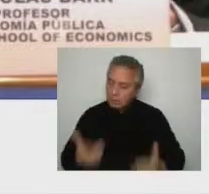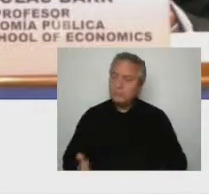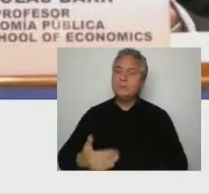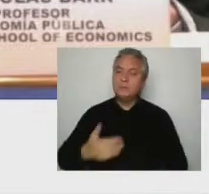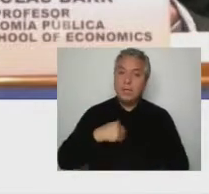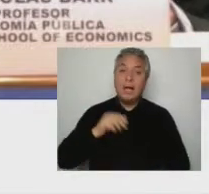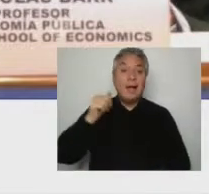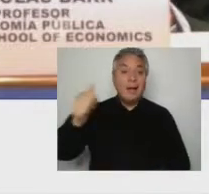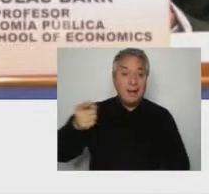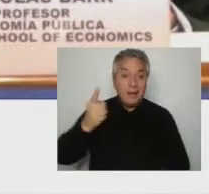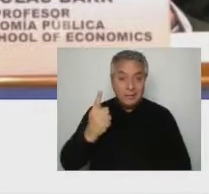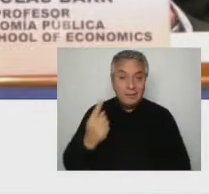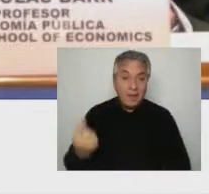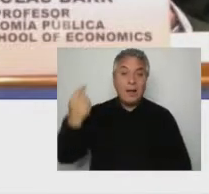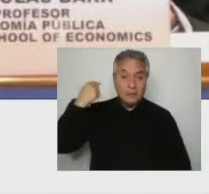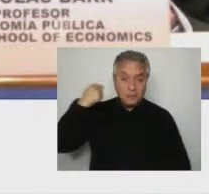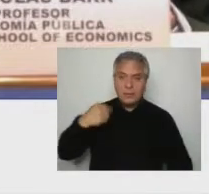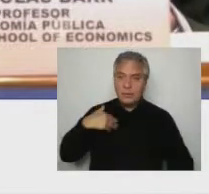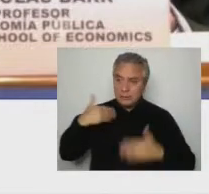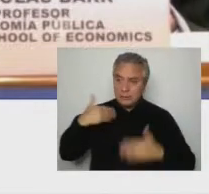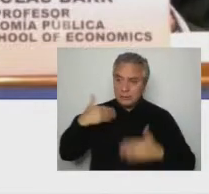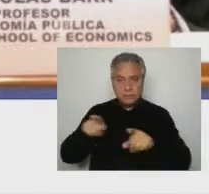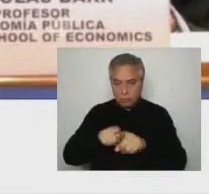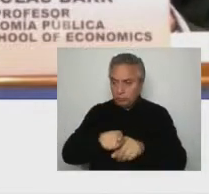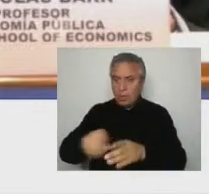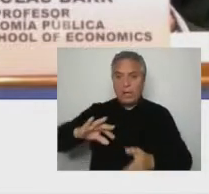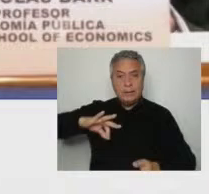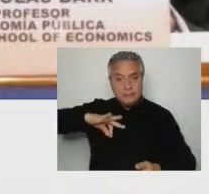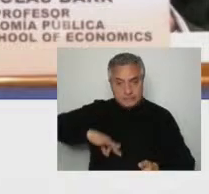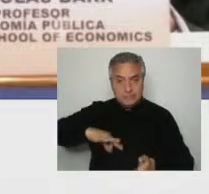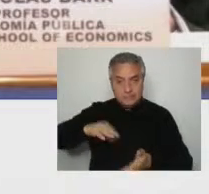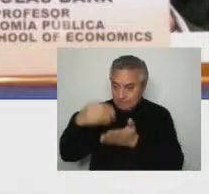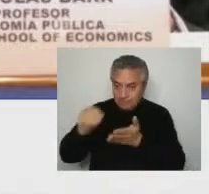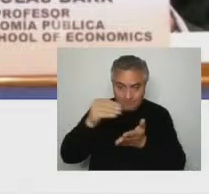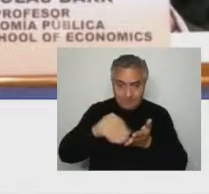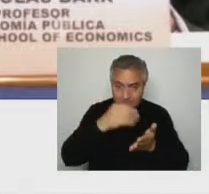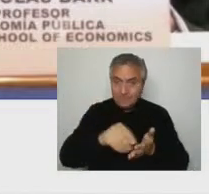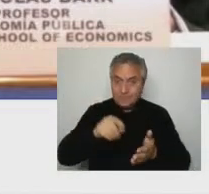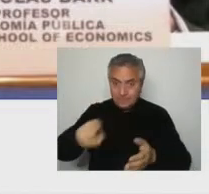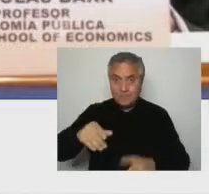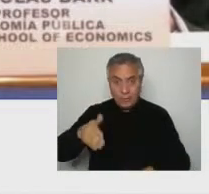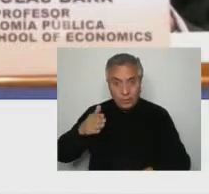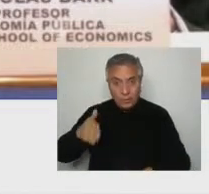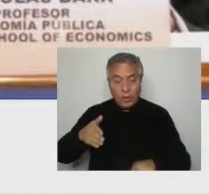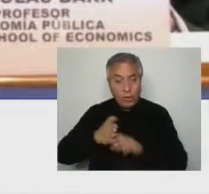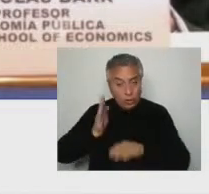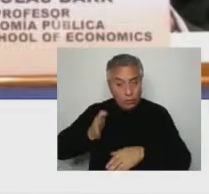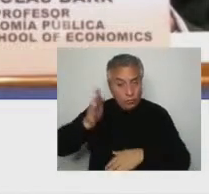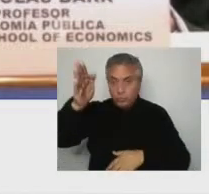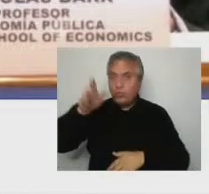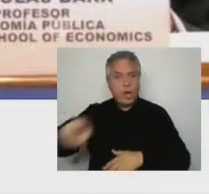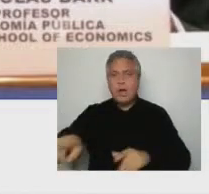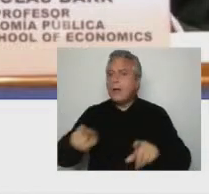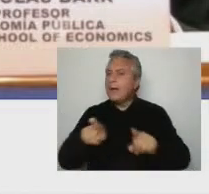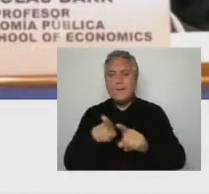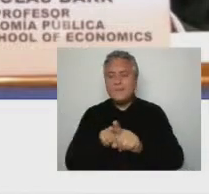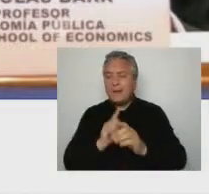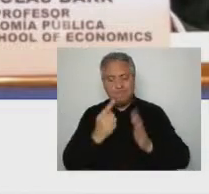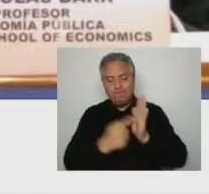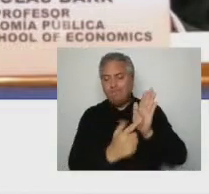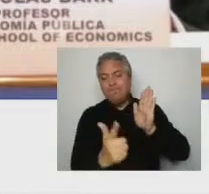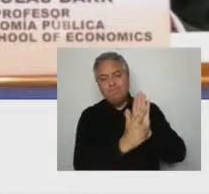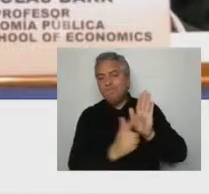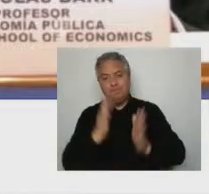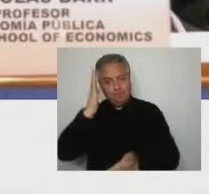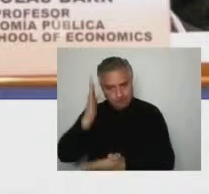pensions mandatory or using automatic enrollment, keeping choices simple, including a good default option, and